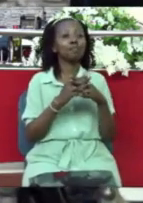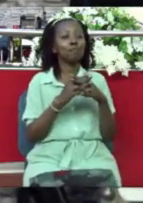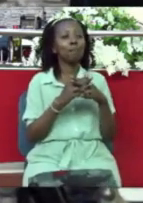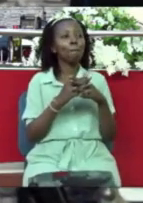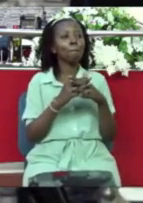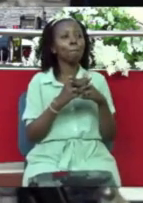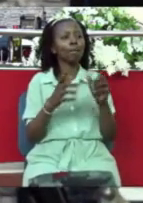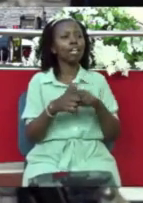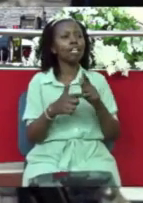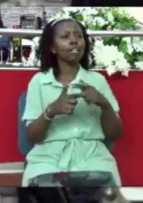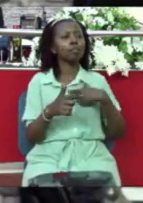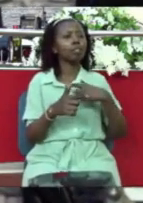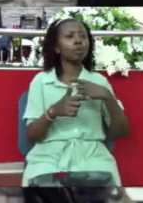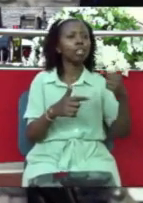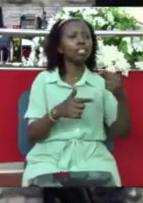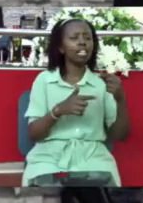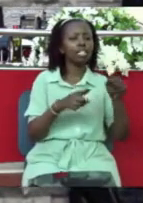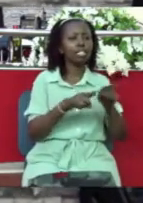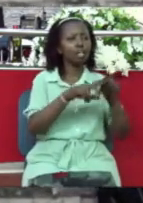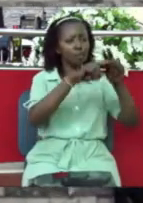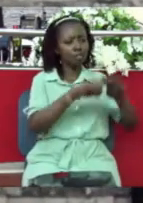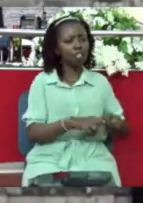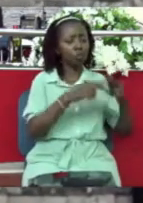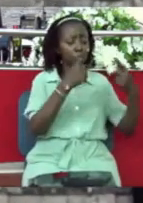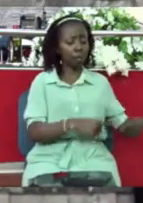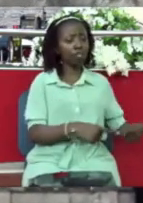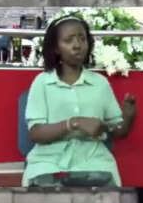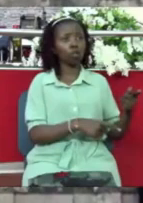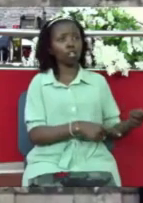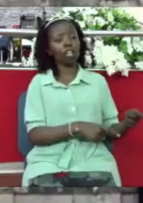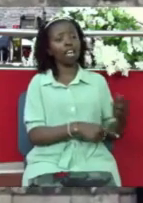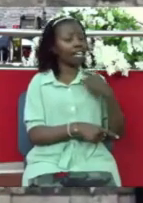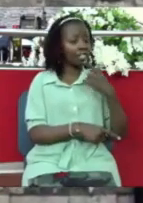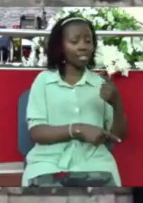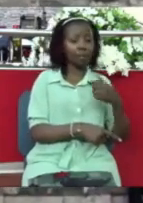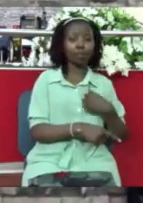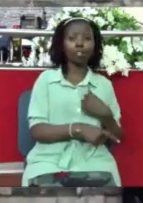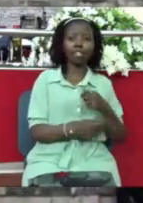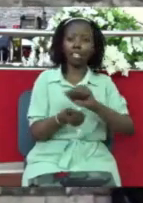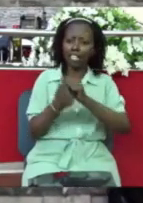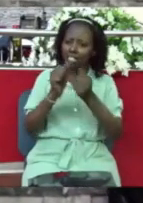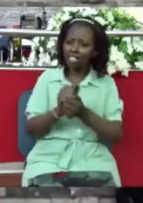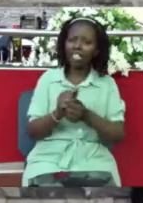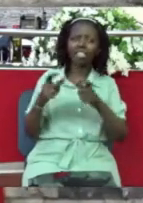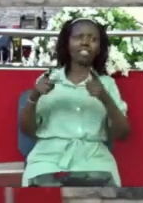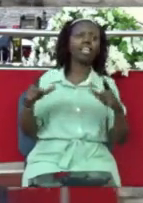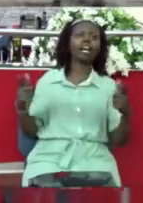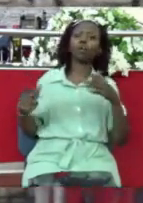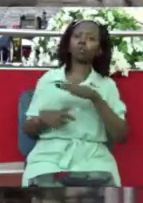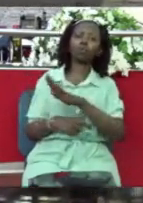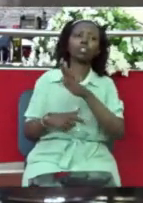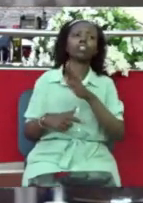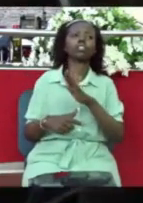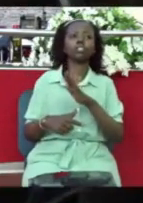America. Then I went and sat with this person. Nikakaa chini na yule mtu. He told me, change your language. Badilisha